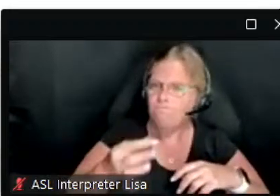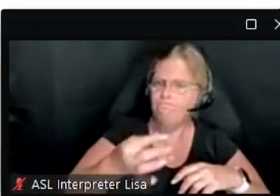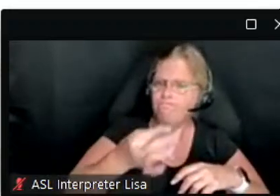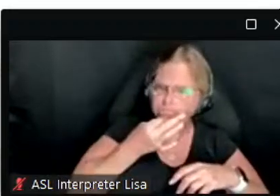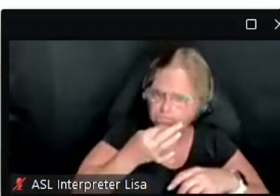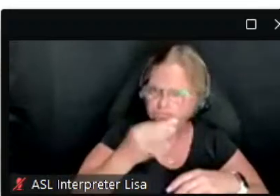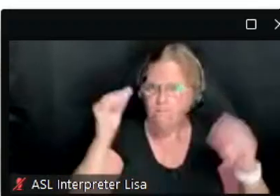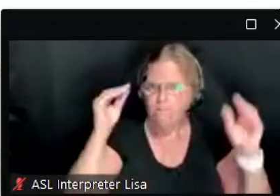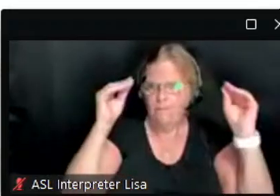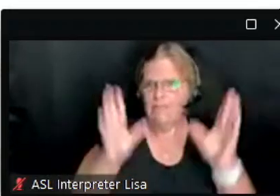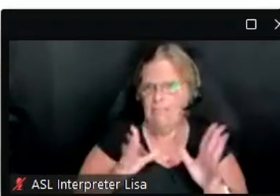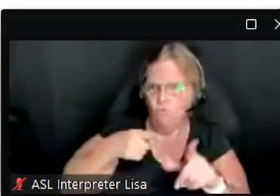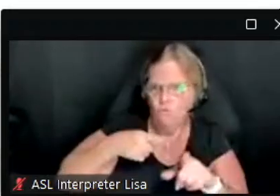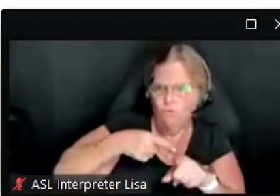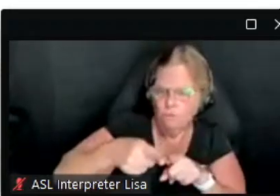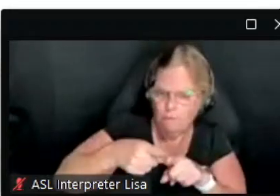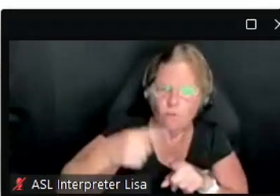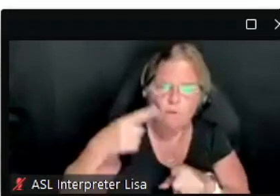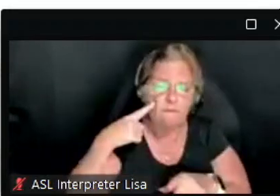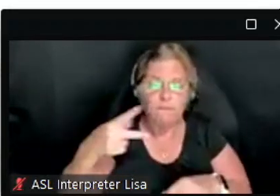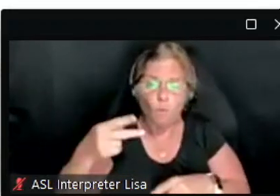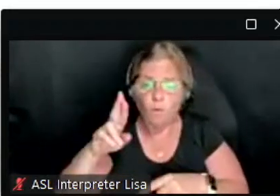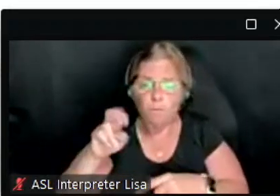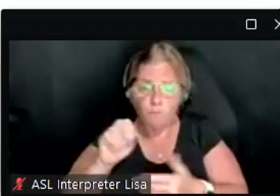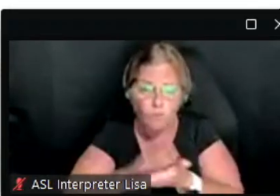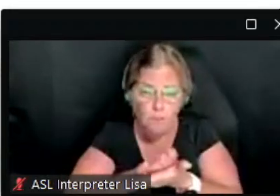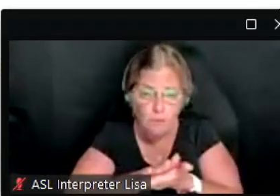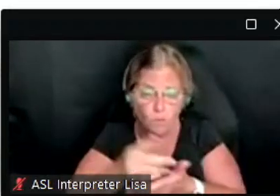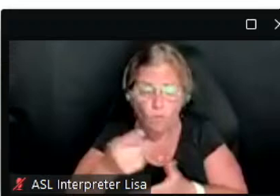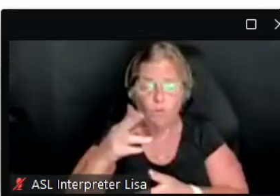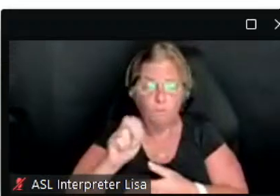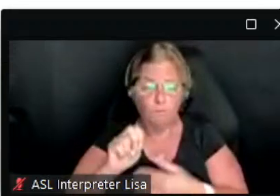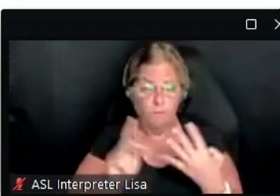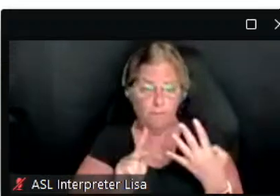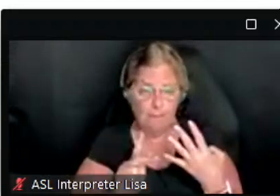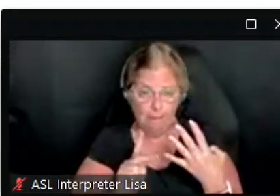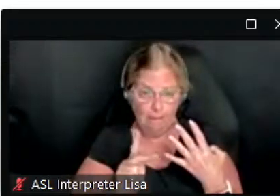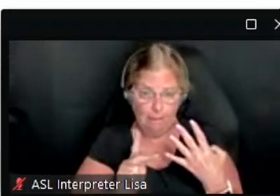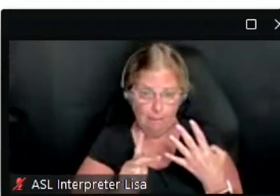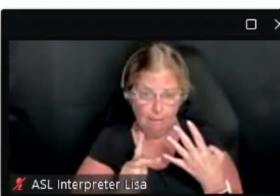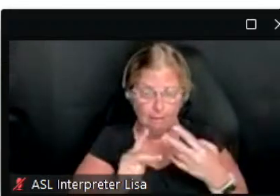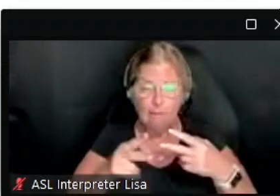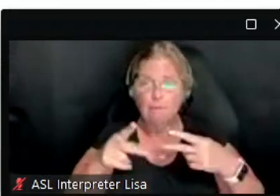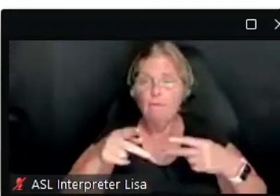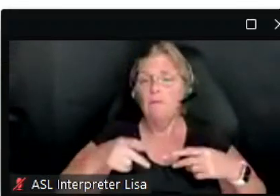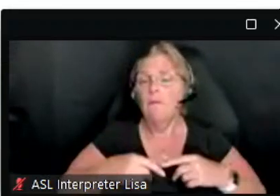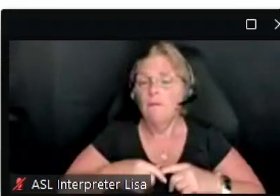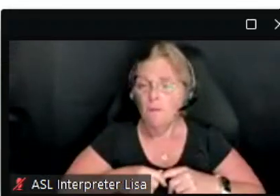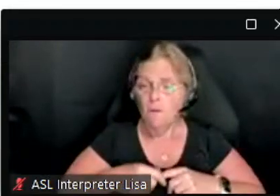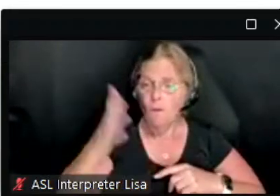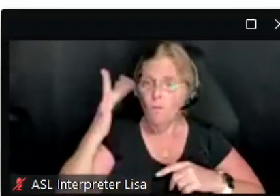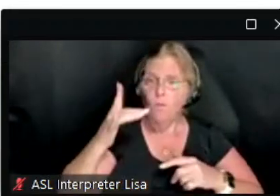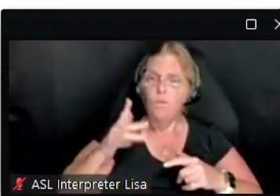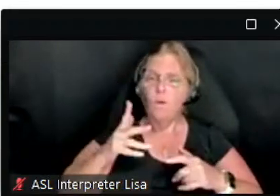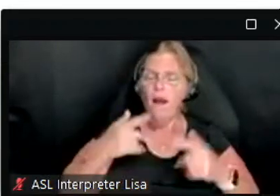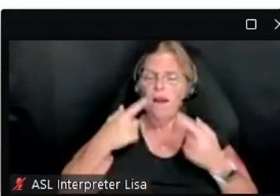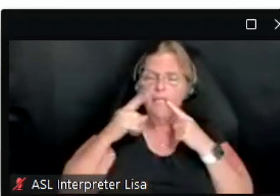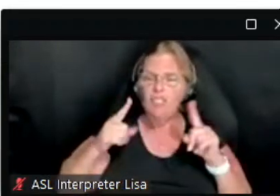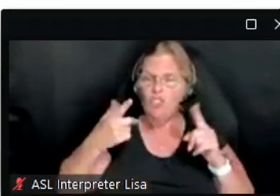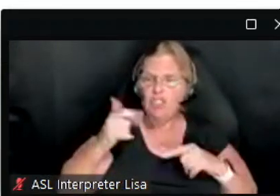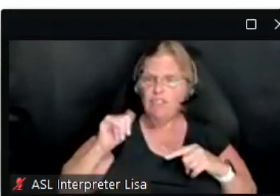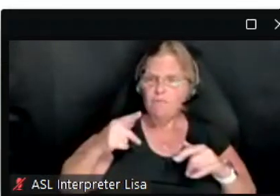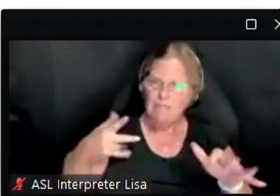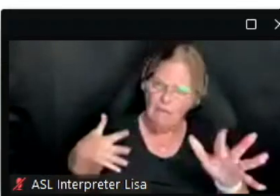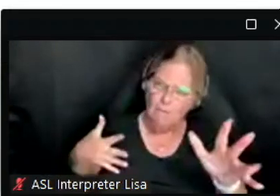teachers for our preschool and our pre-K, so that maybe we can narrow that achievement gap at our